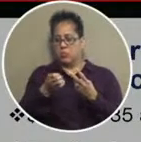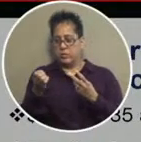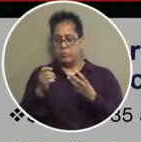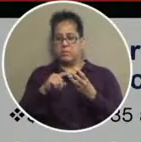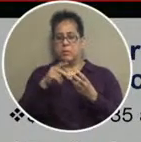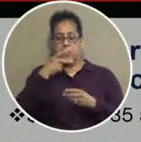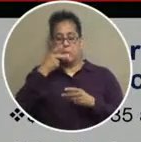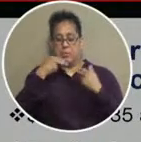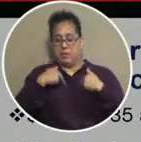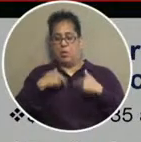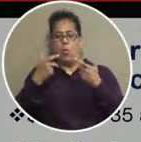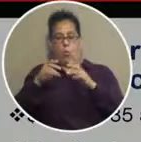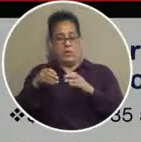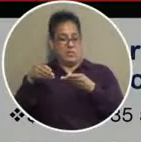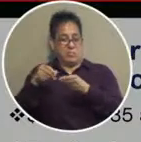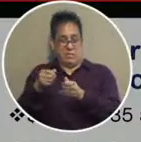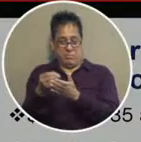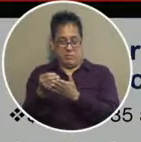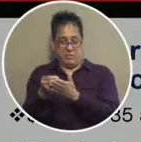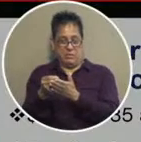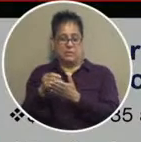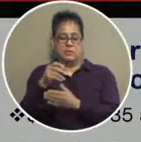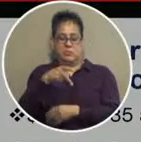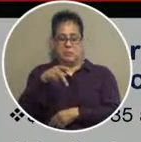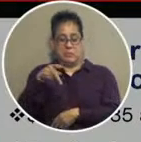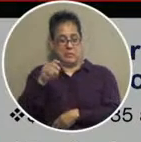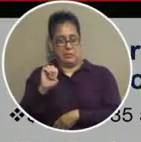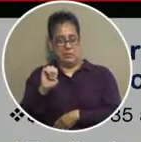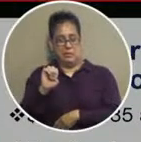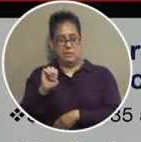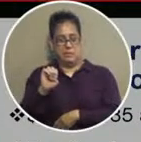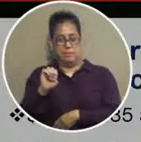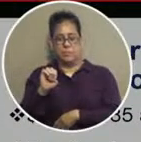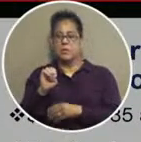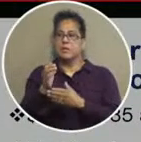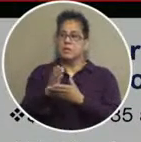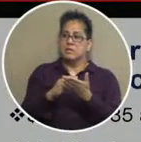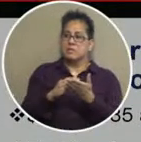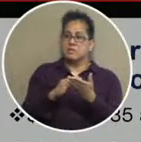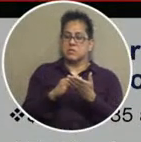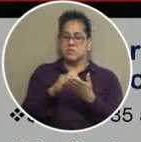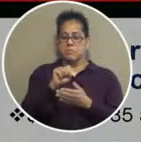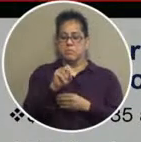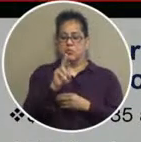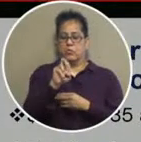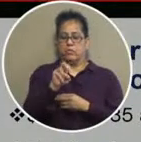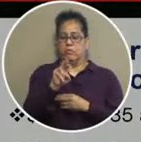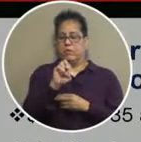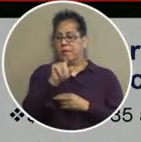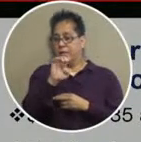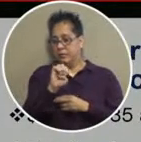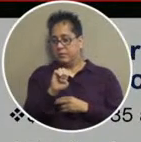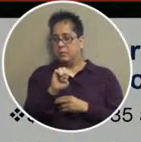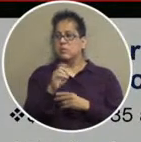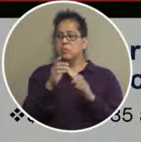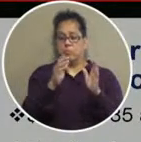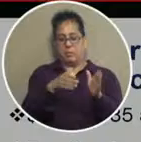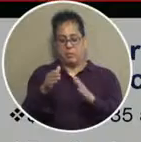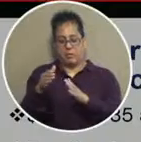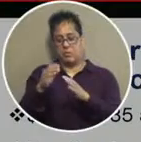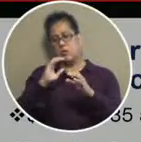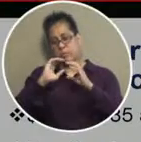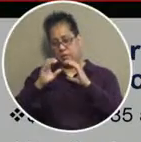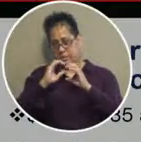Health Department has already spent these funds, and they've used it for PPE, some surveillance lab testing, and some other preparedness and